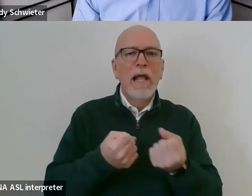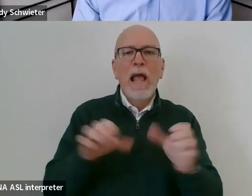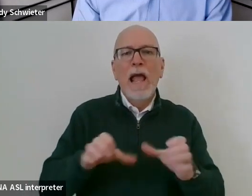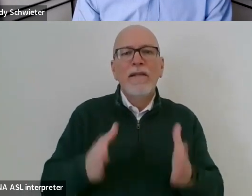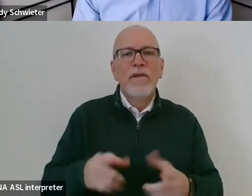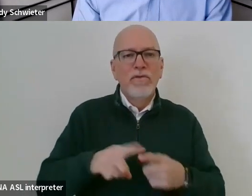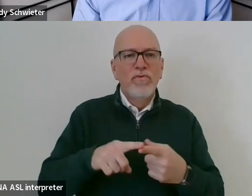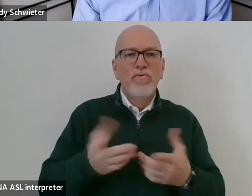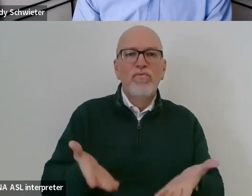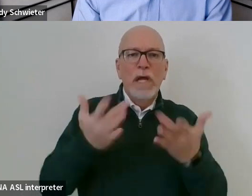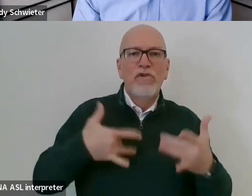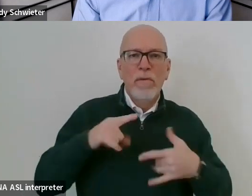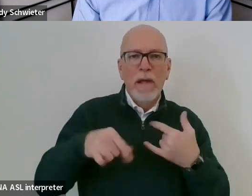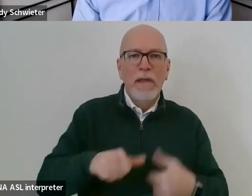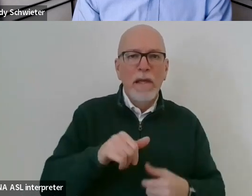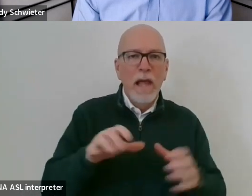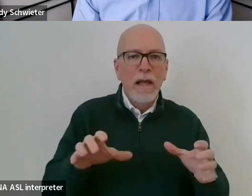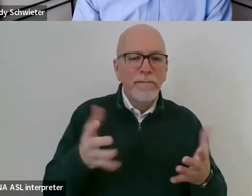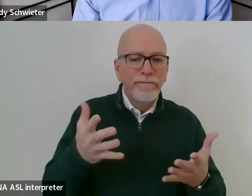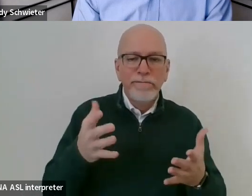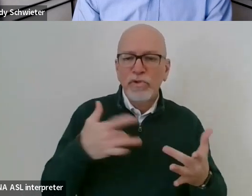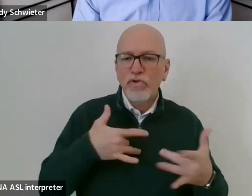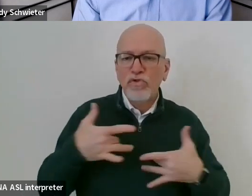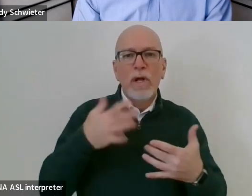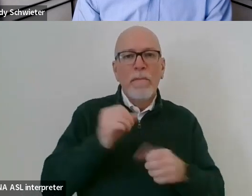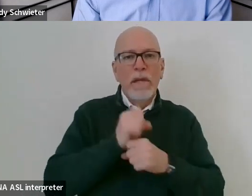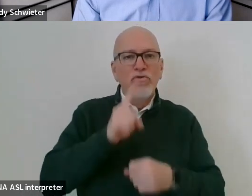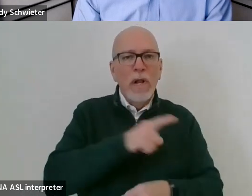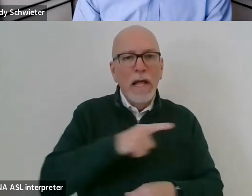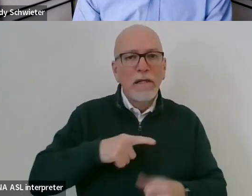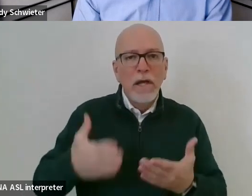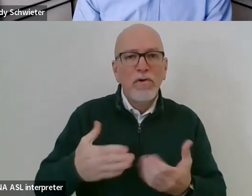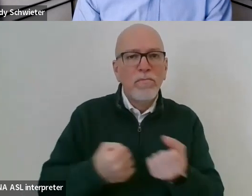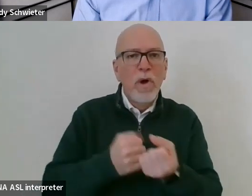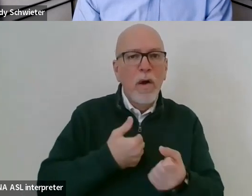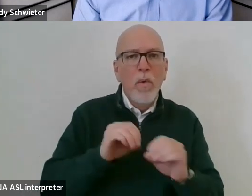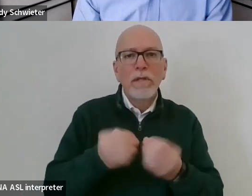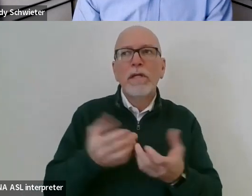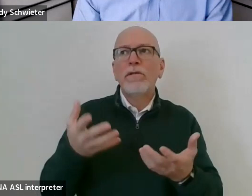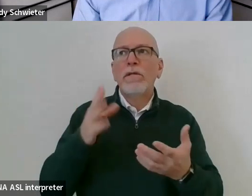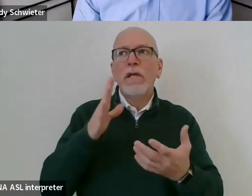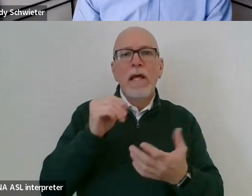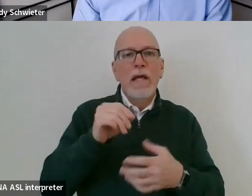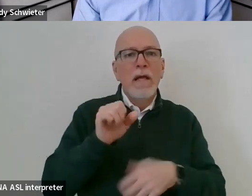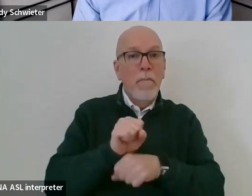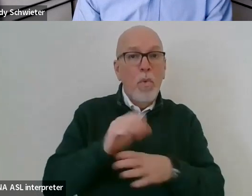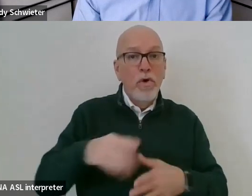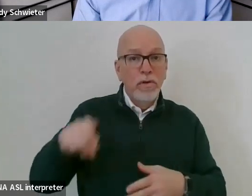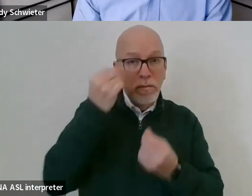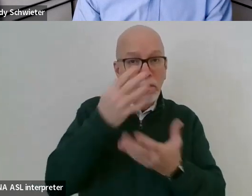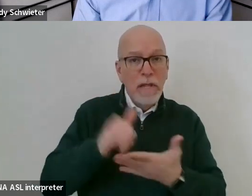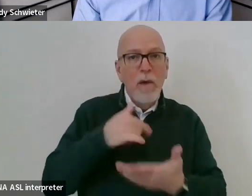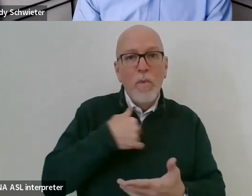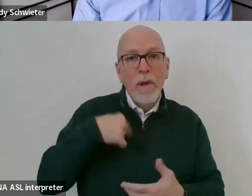these issues, get to our legislators, get to our professional organizations, get to our employers and tell them we need to do